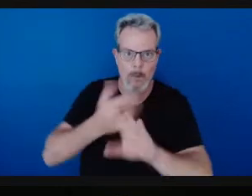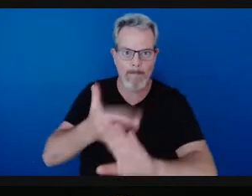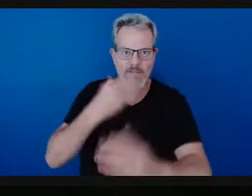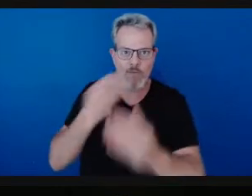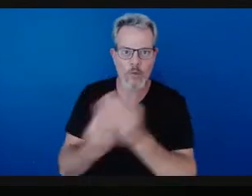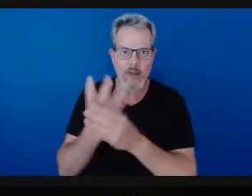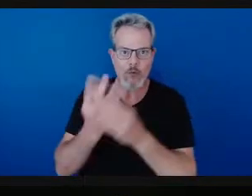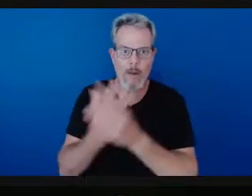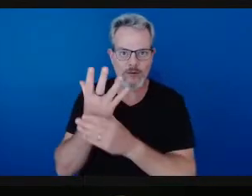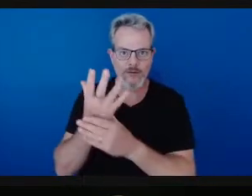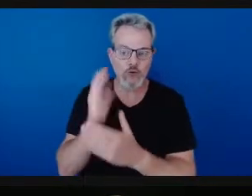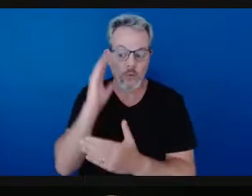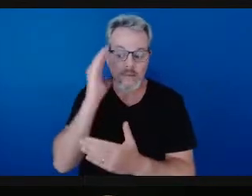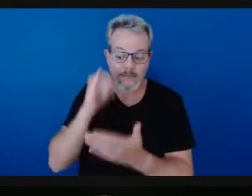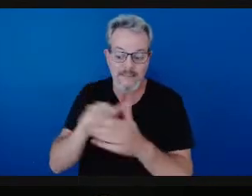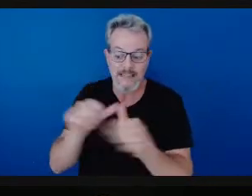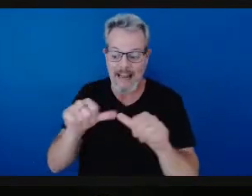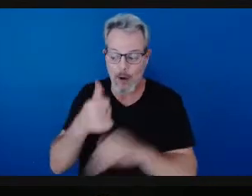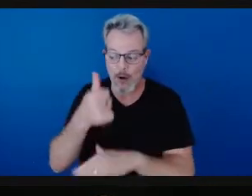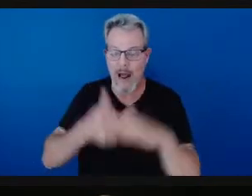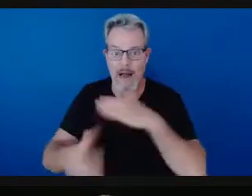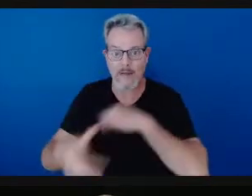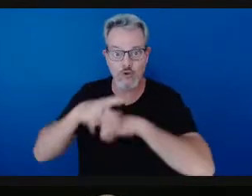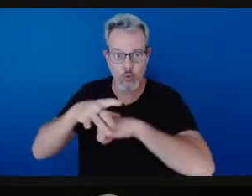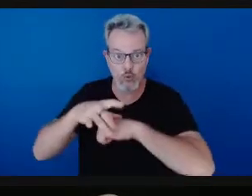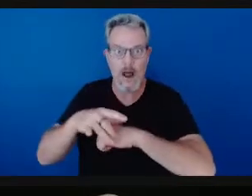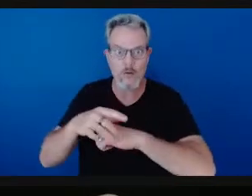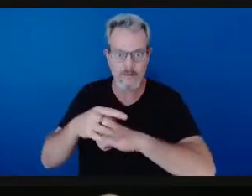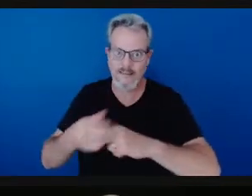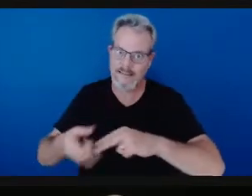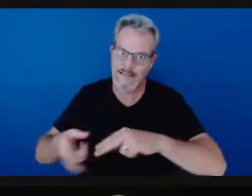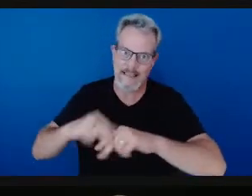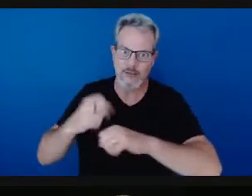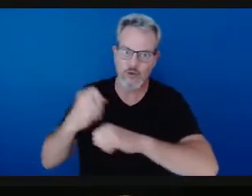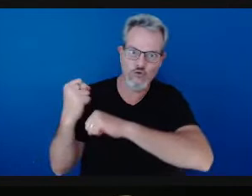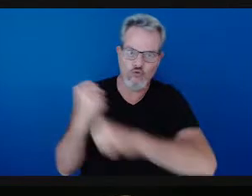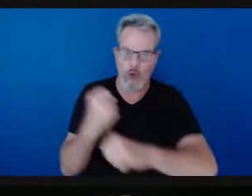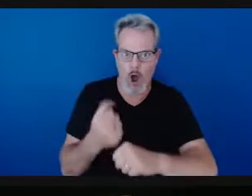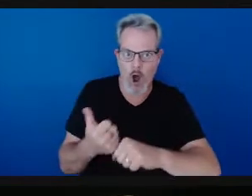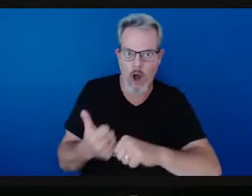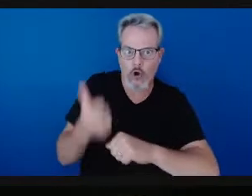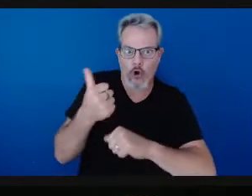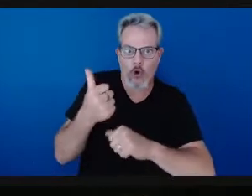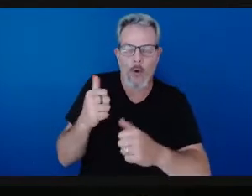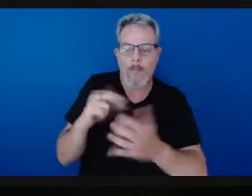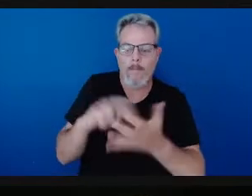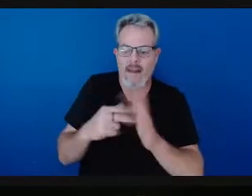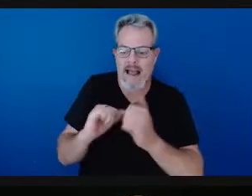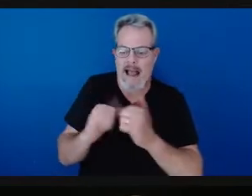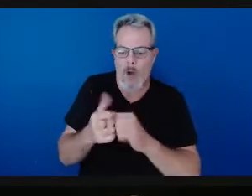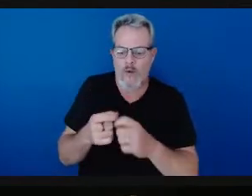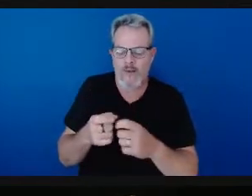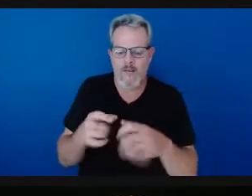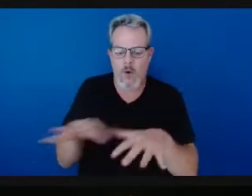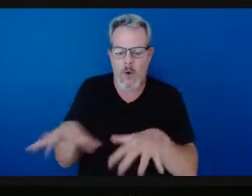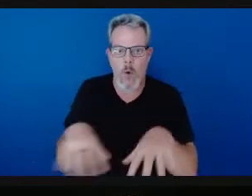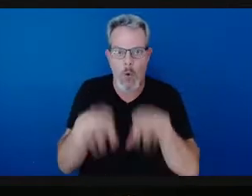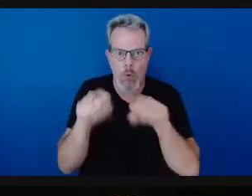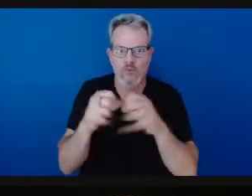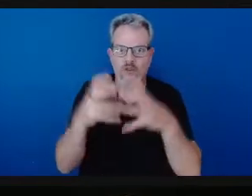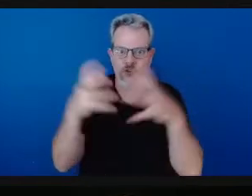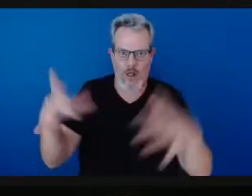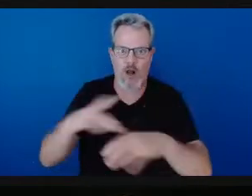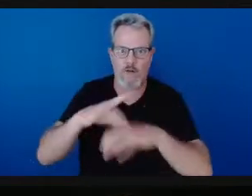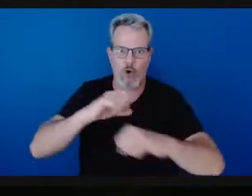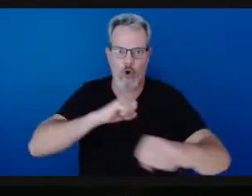area underground is strengthening to some degree as far as its ability to host a larger number of earthquakes.